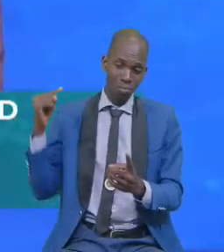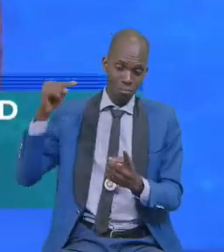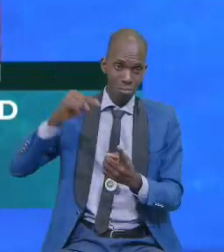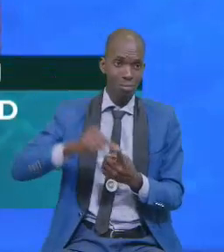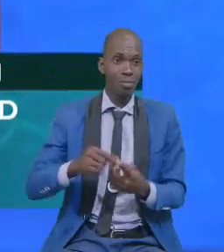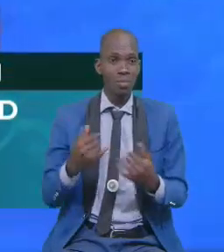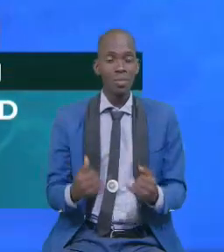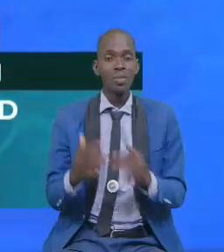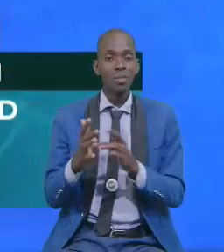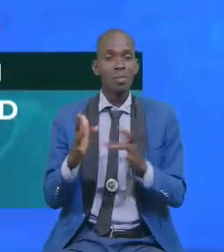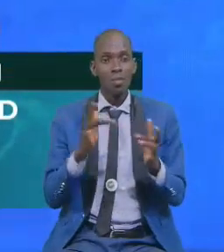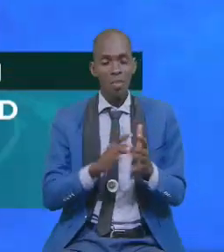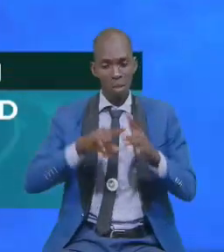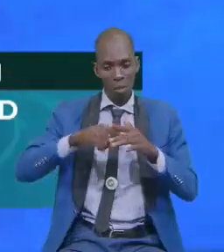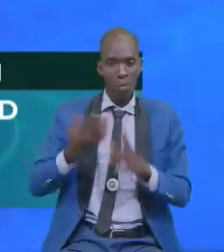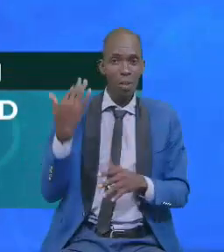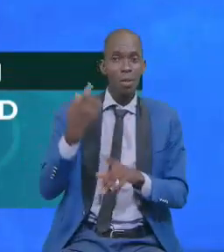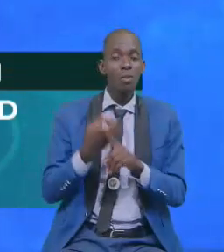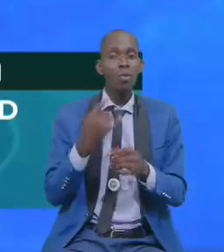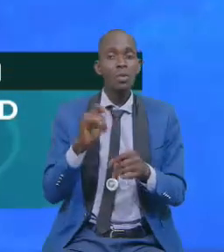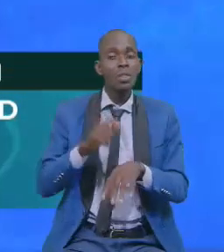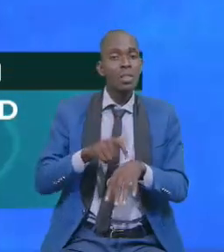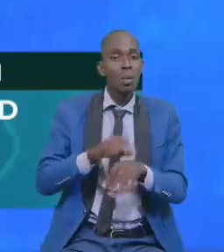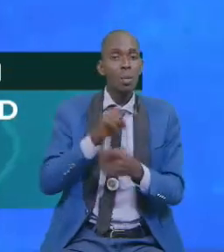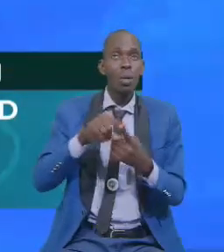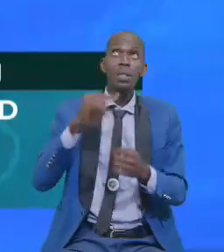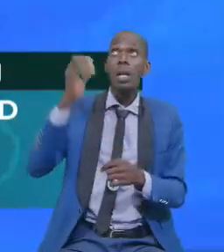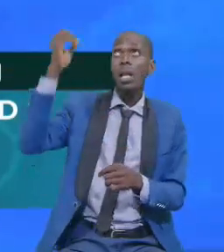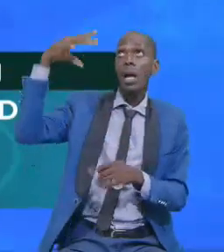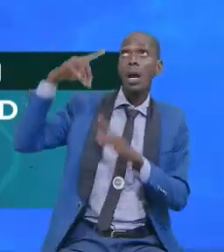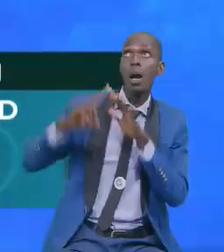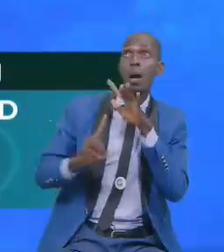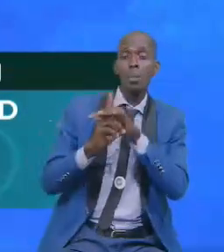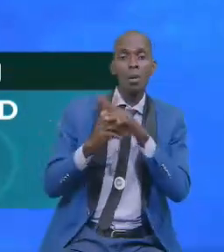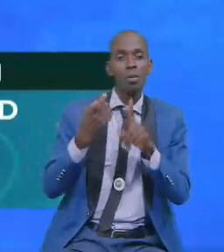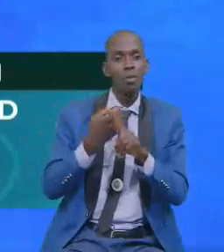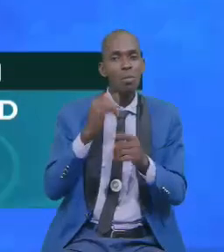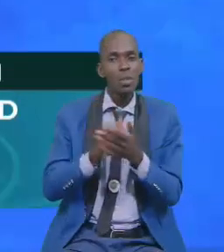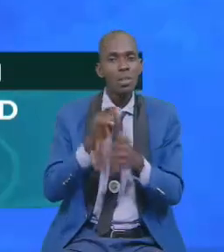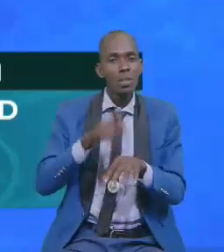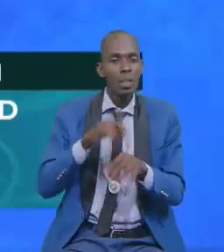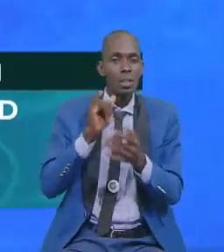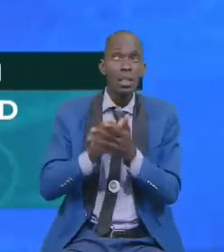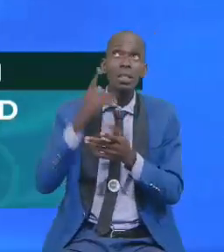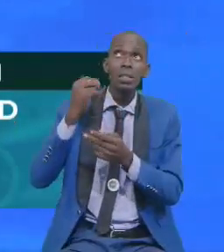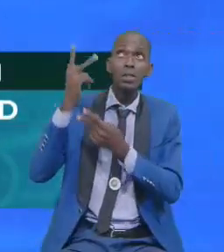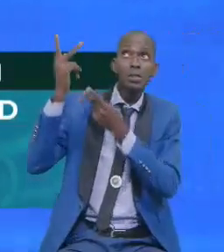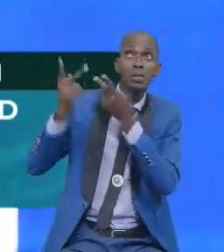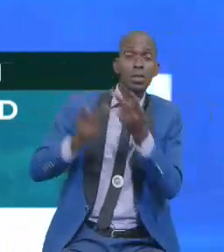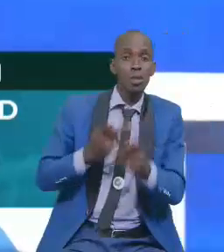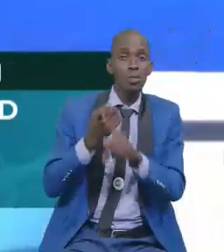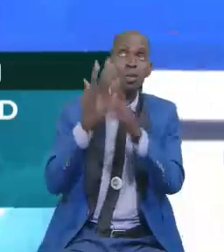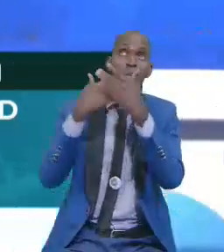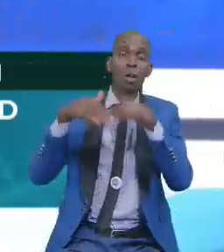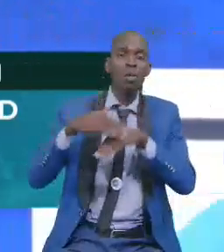from that time that the light came, from that time that the visitation from heaven came, from that time